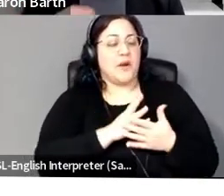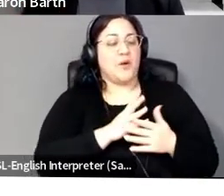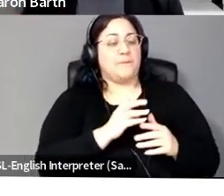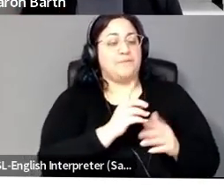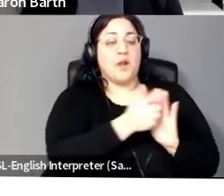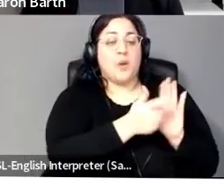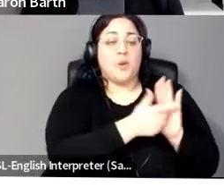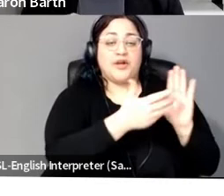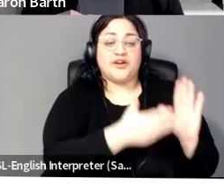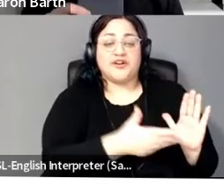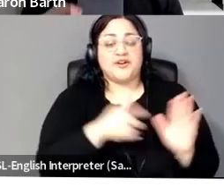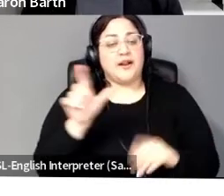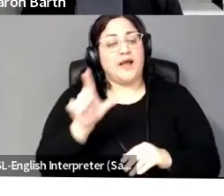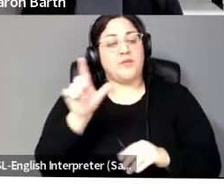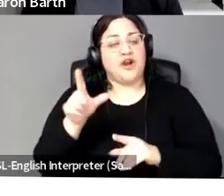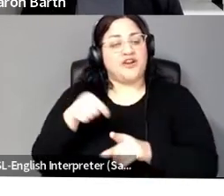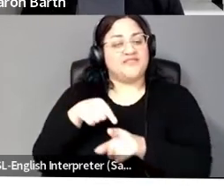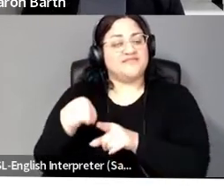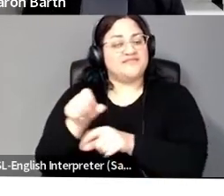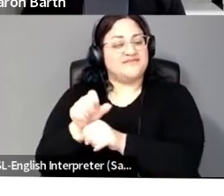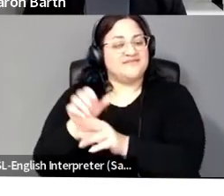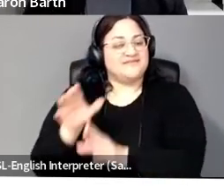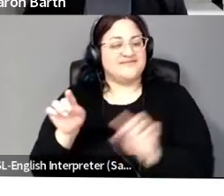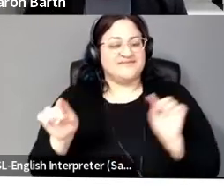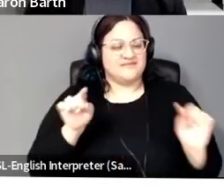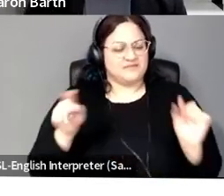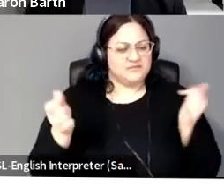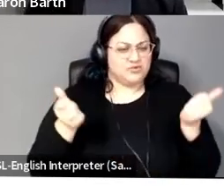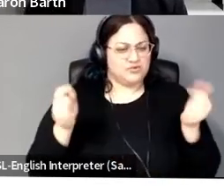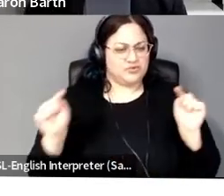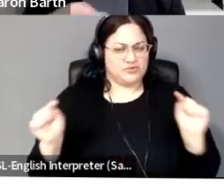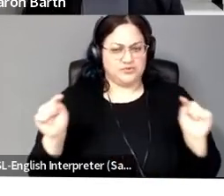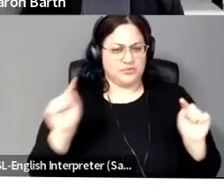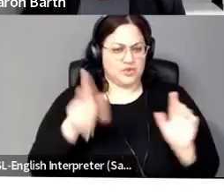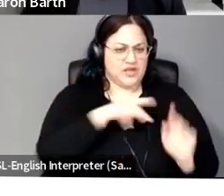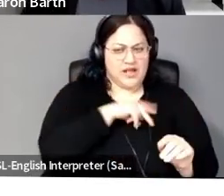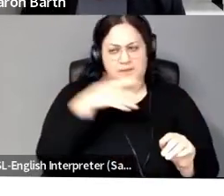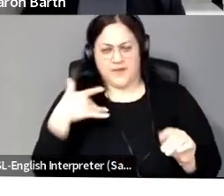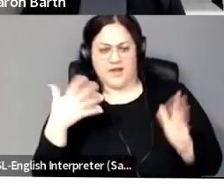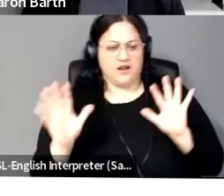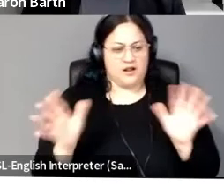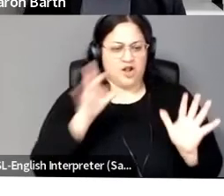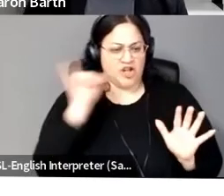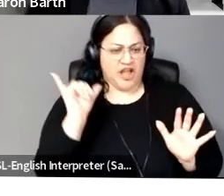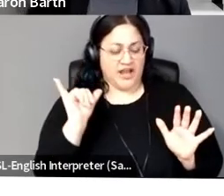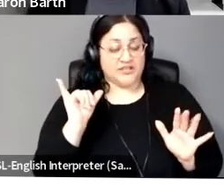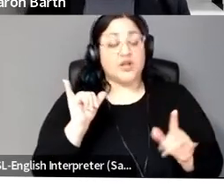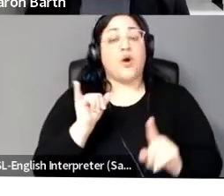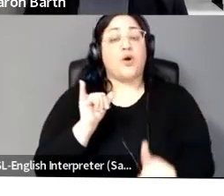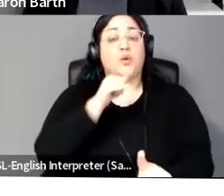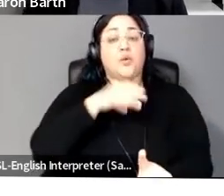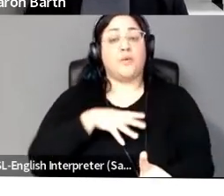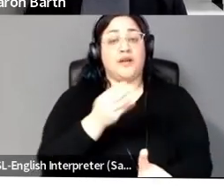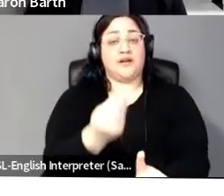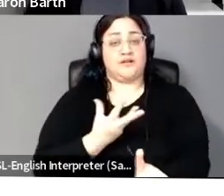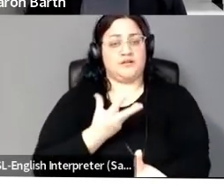That's a way better basis for the inference about whether they're a librarian, whether Susan is a librarian or a